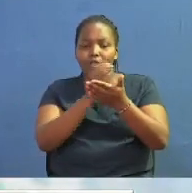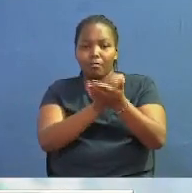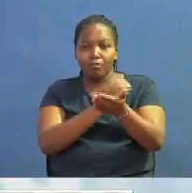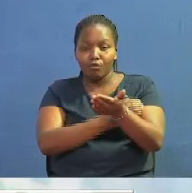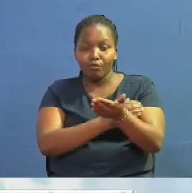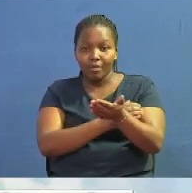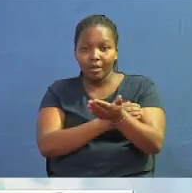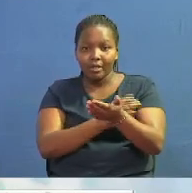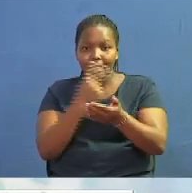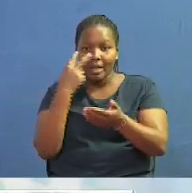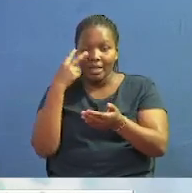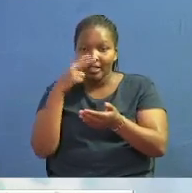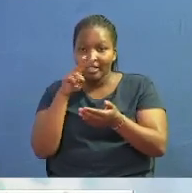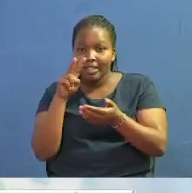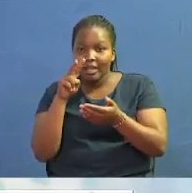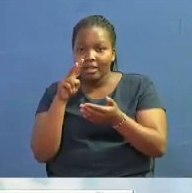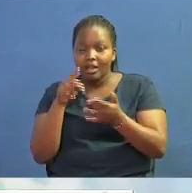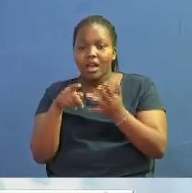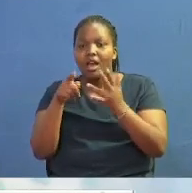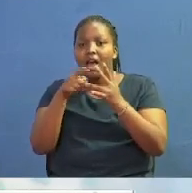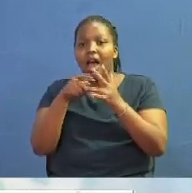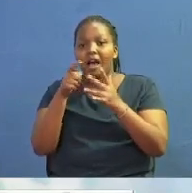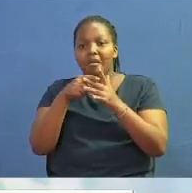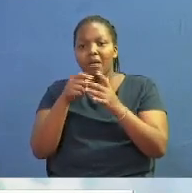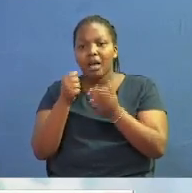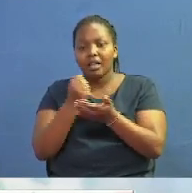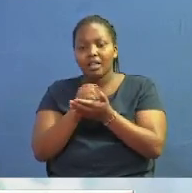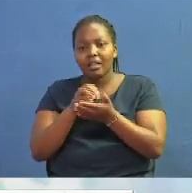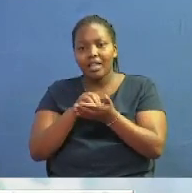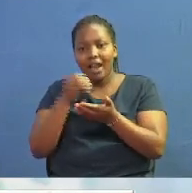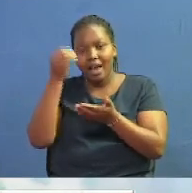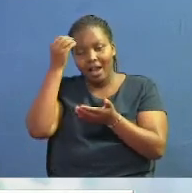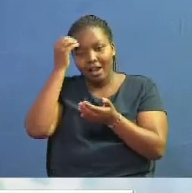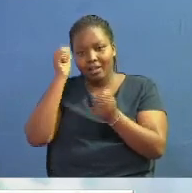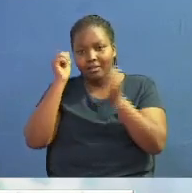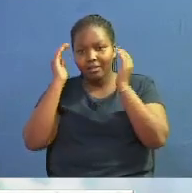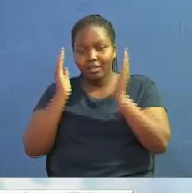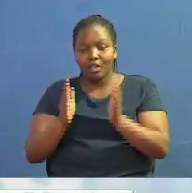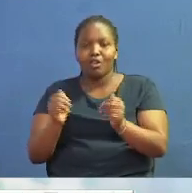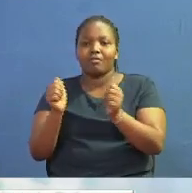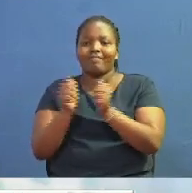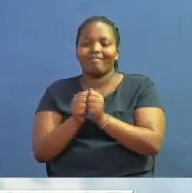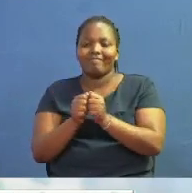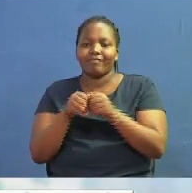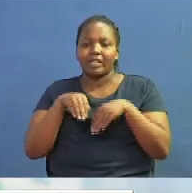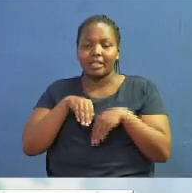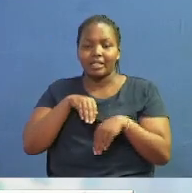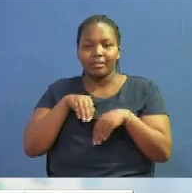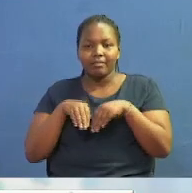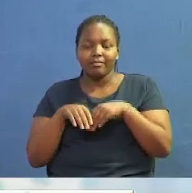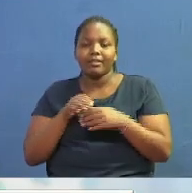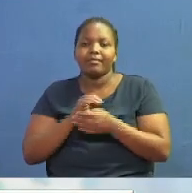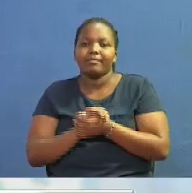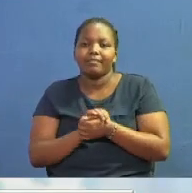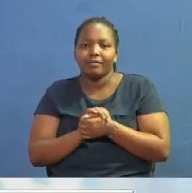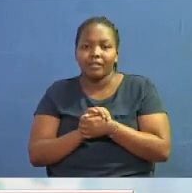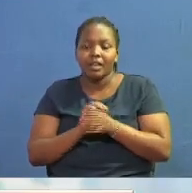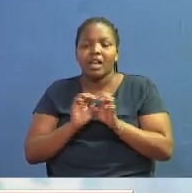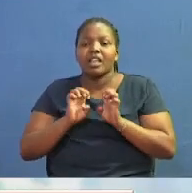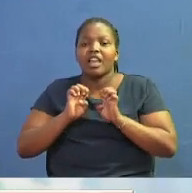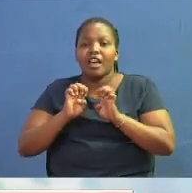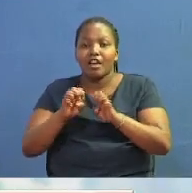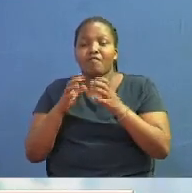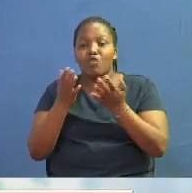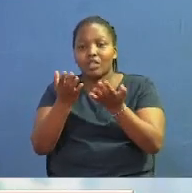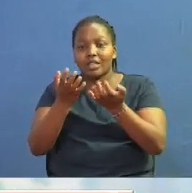been observed amongst learners with disabilities in their performance. And so the only effort that is required there